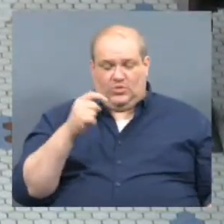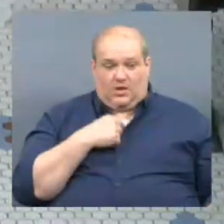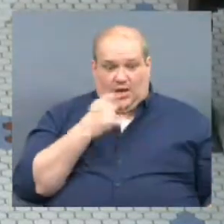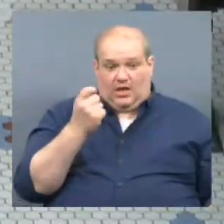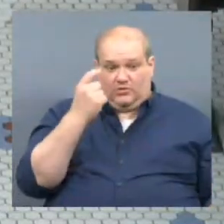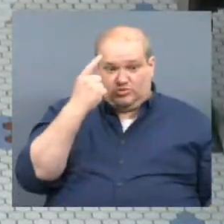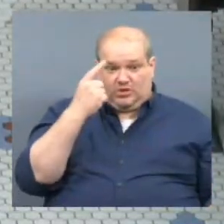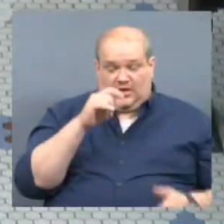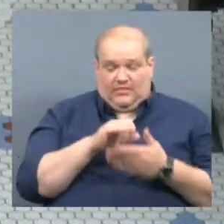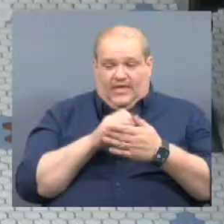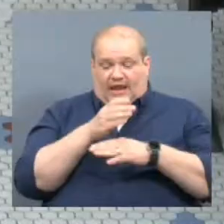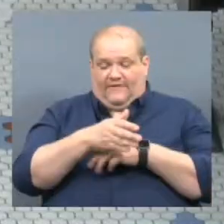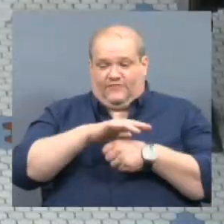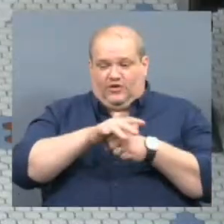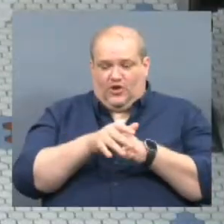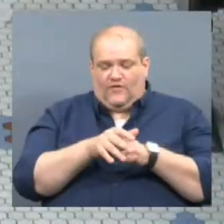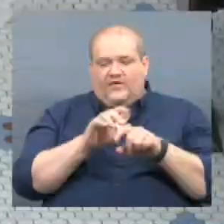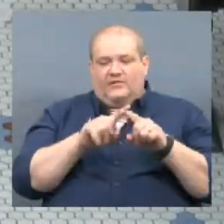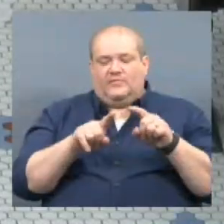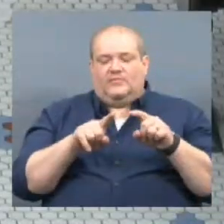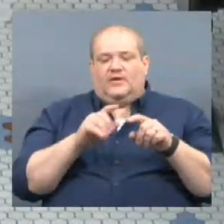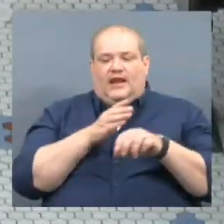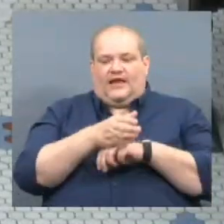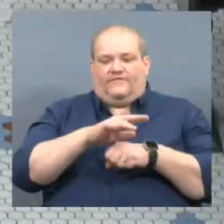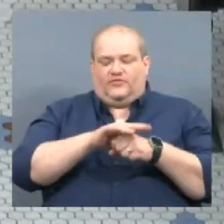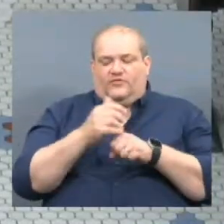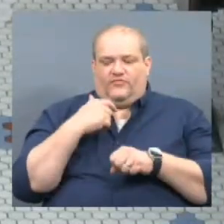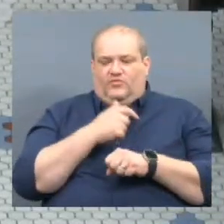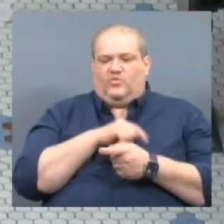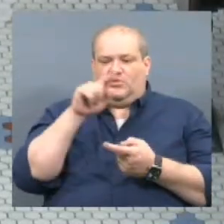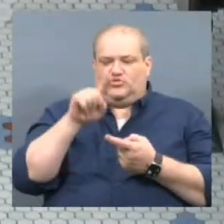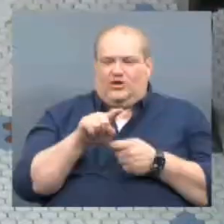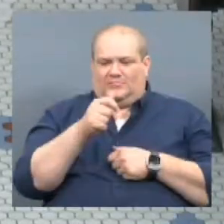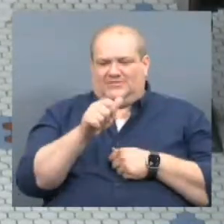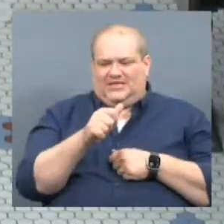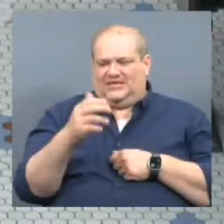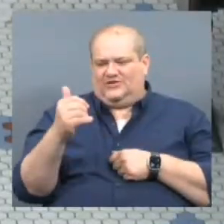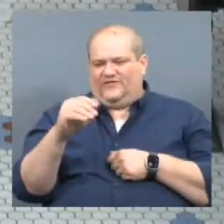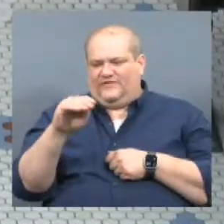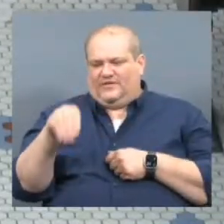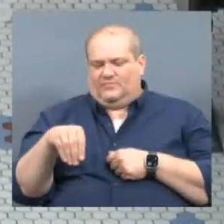understand that's right after COVID, but during COVID, we only dropped 10 to 15% in our